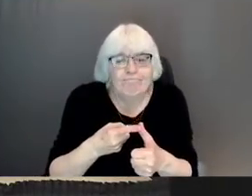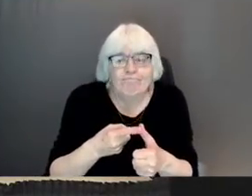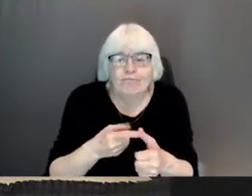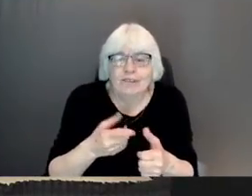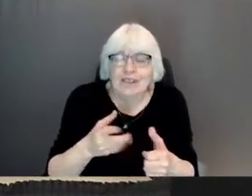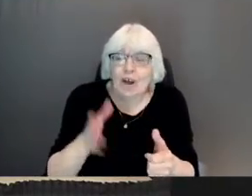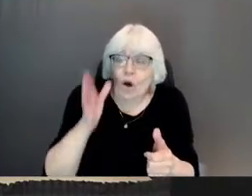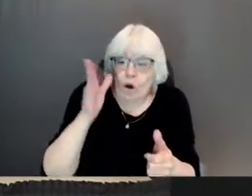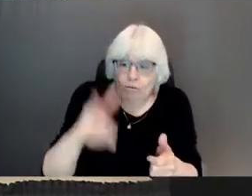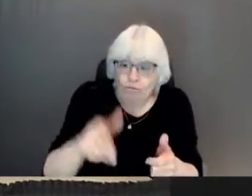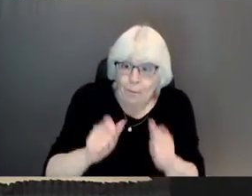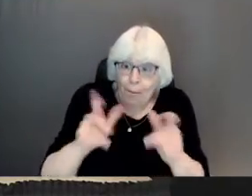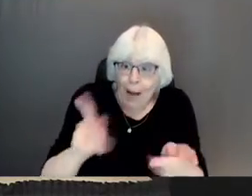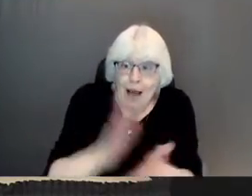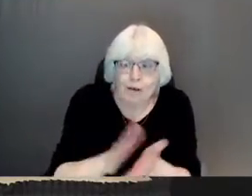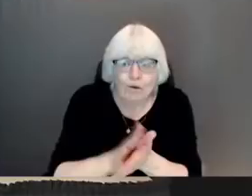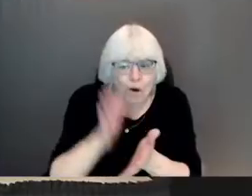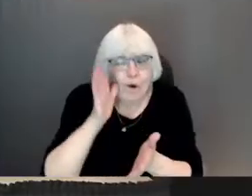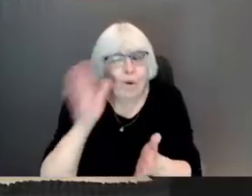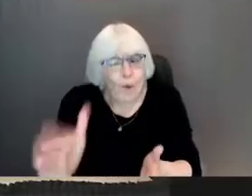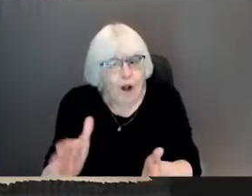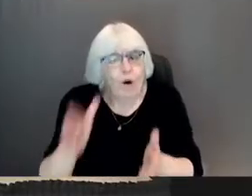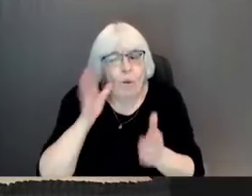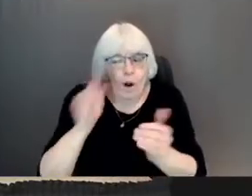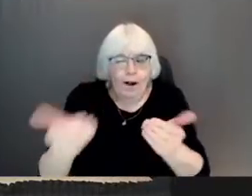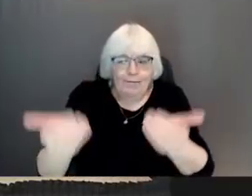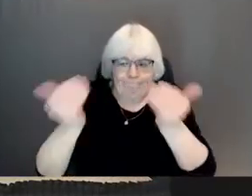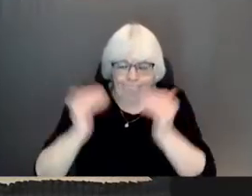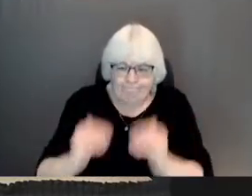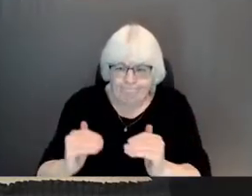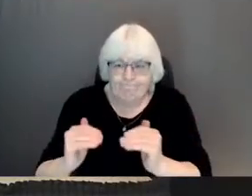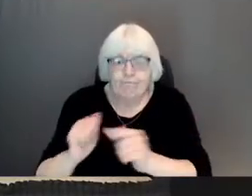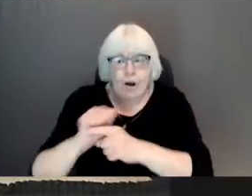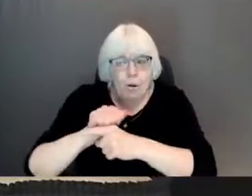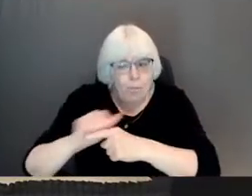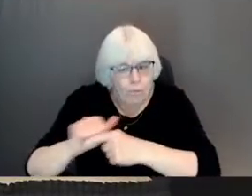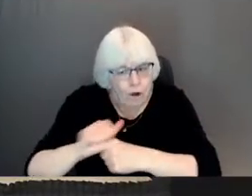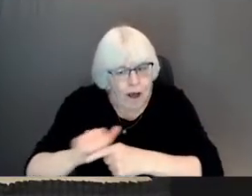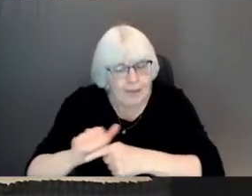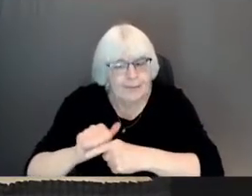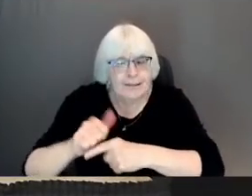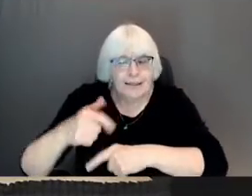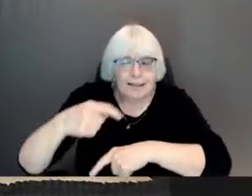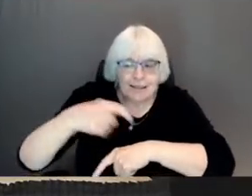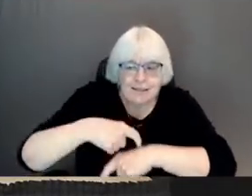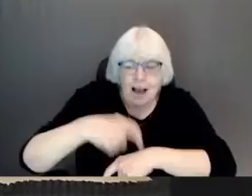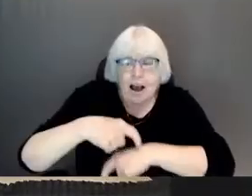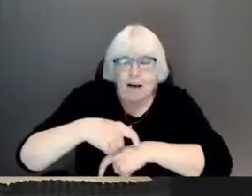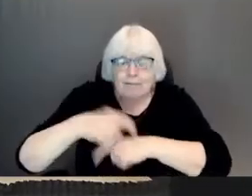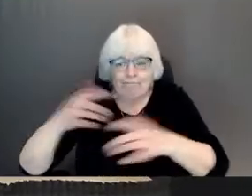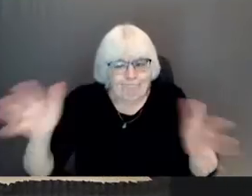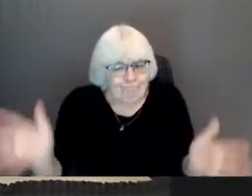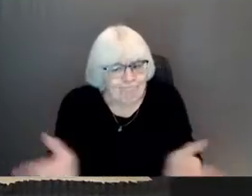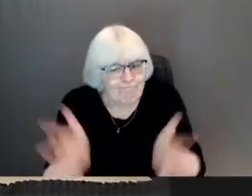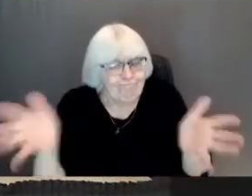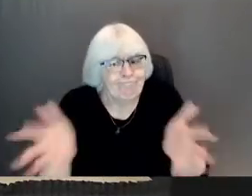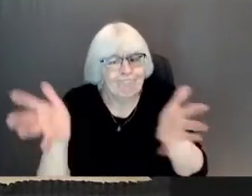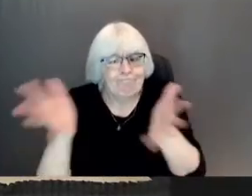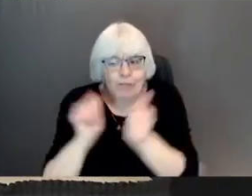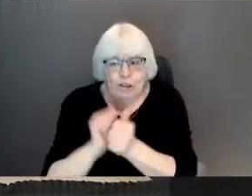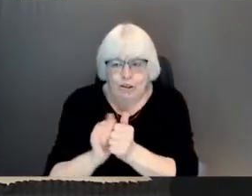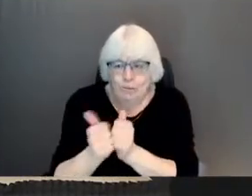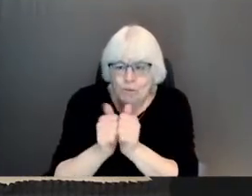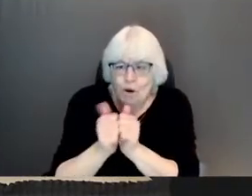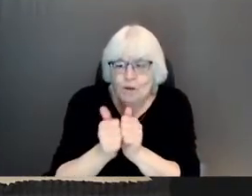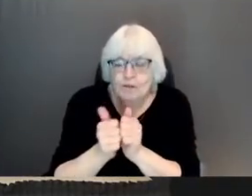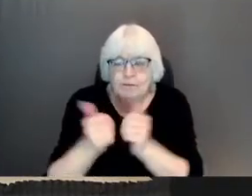that same time as our back-to-school plan, and we will announce some more details of that as we get more information. But that is our goal. But our